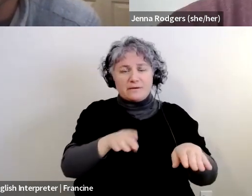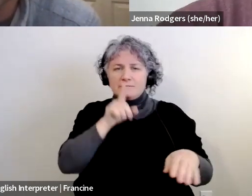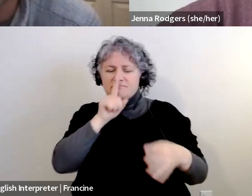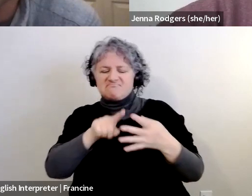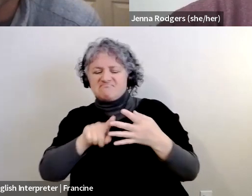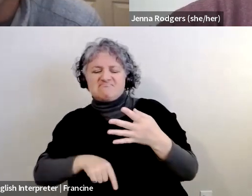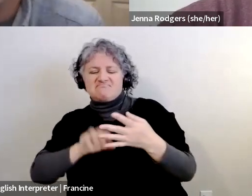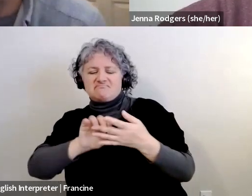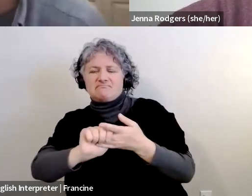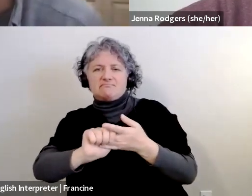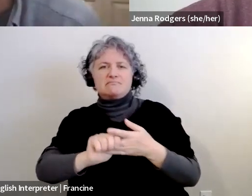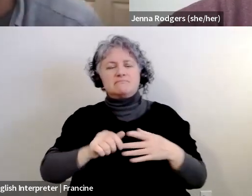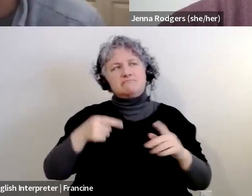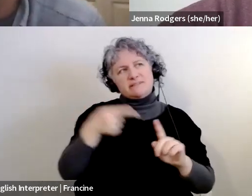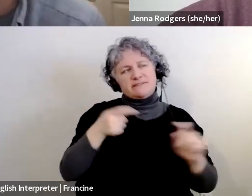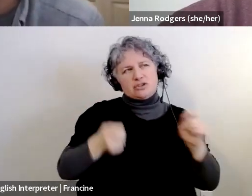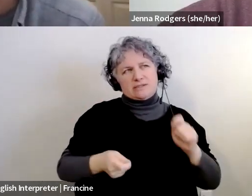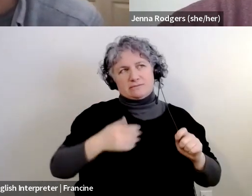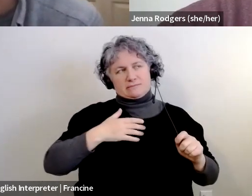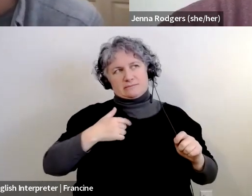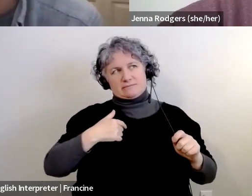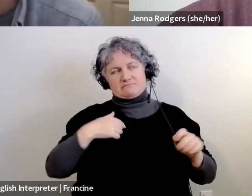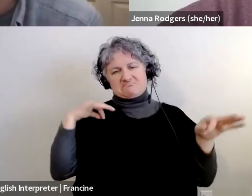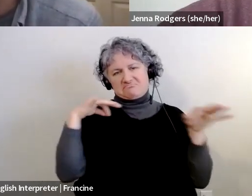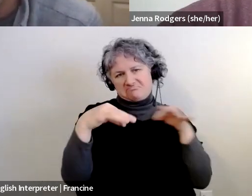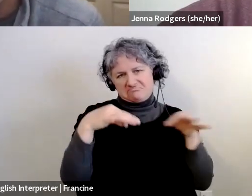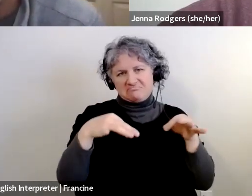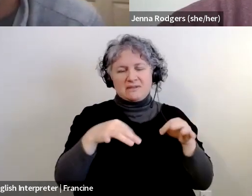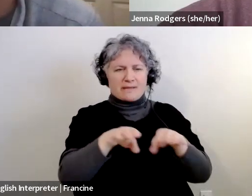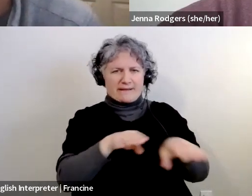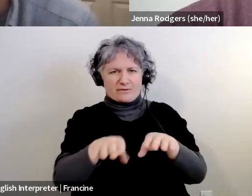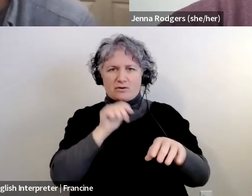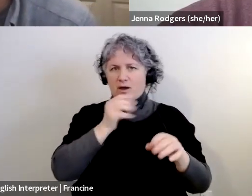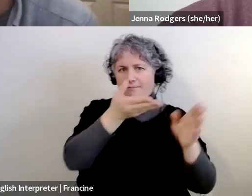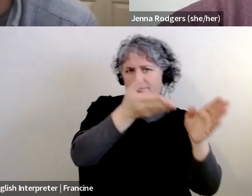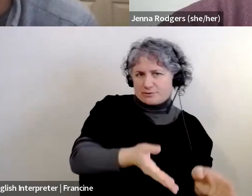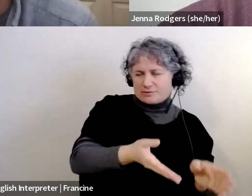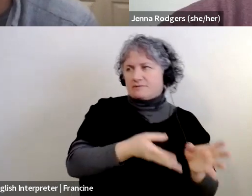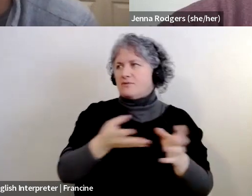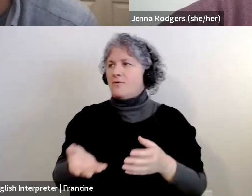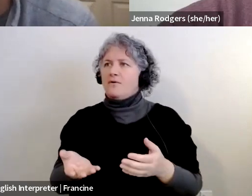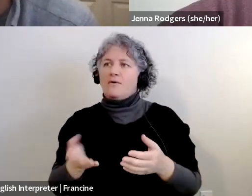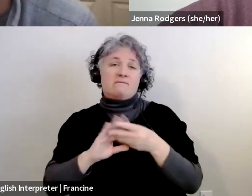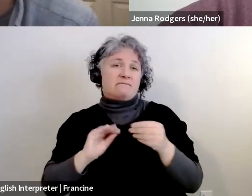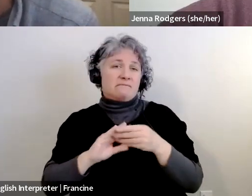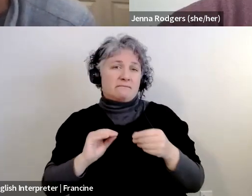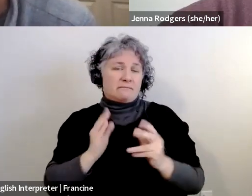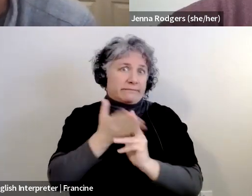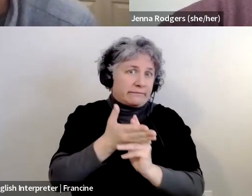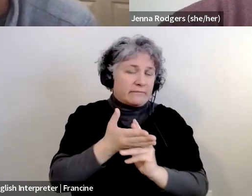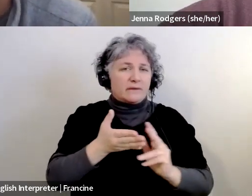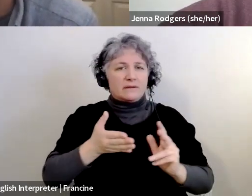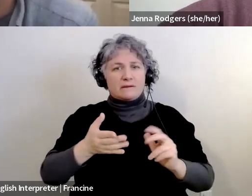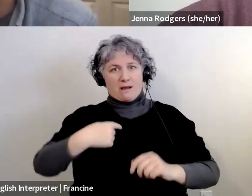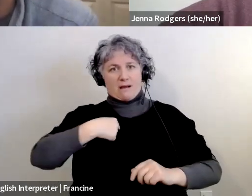statements about who people are. I'm going to try and use I statements when I'm talking about impact, and not describe what other people